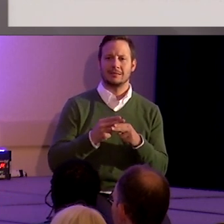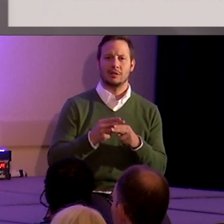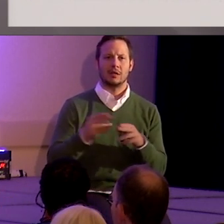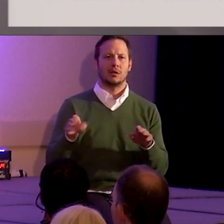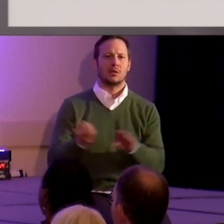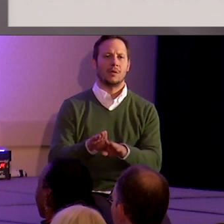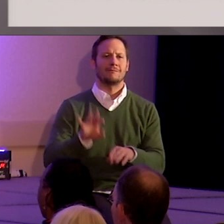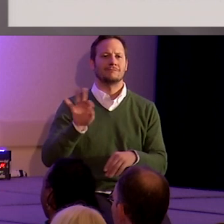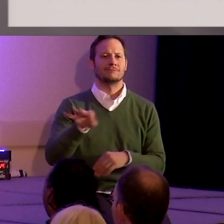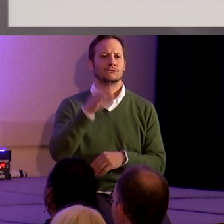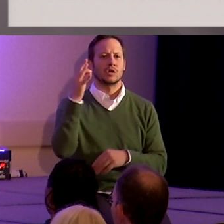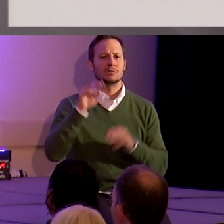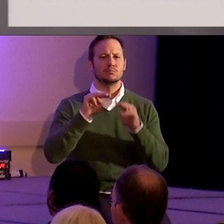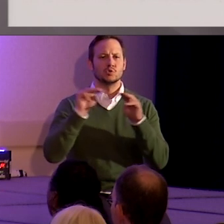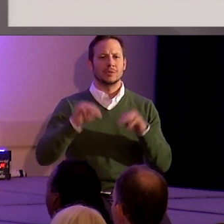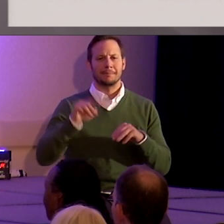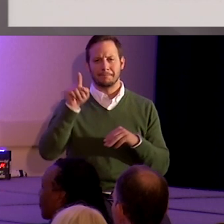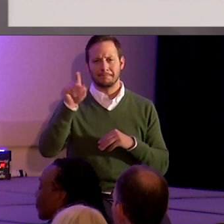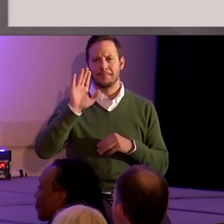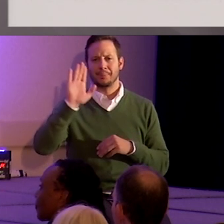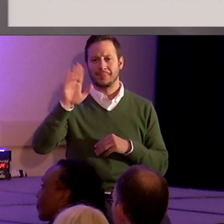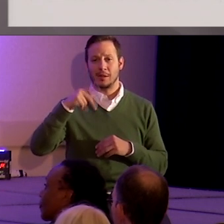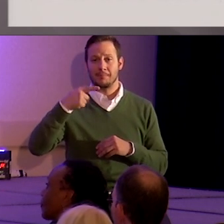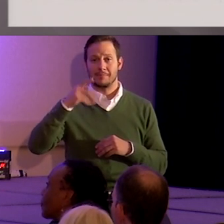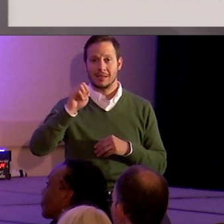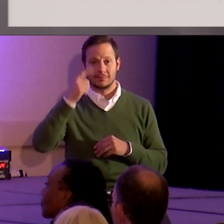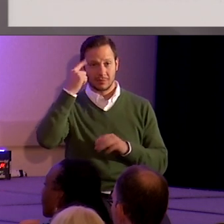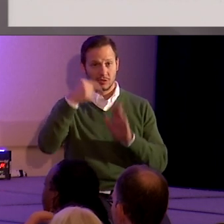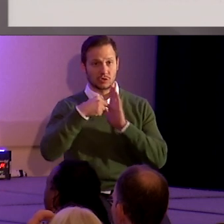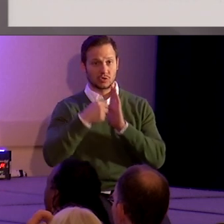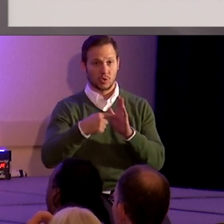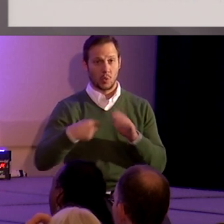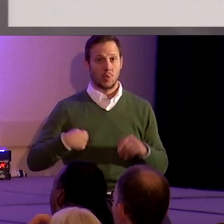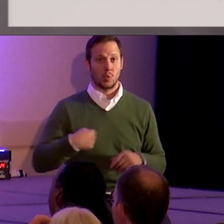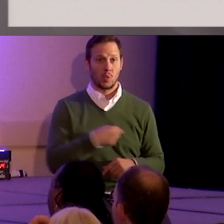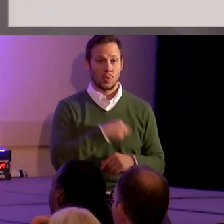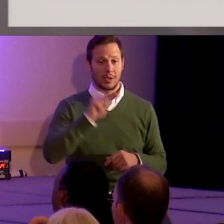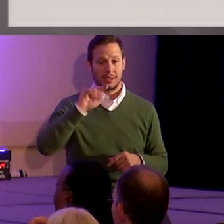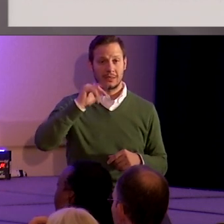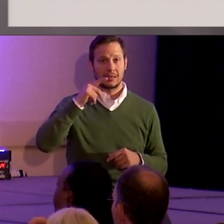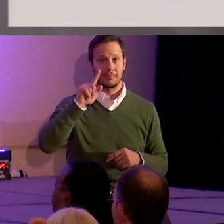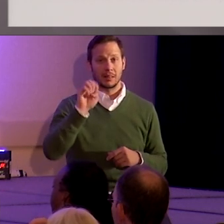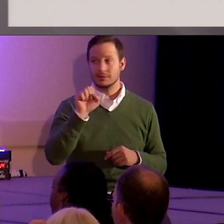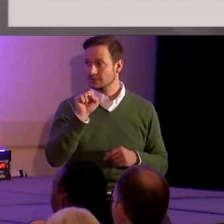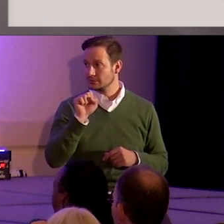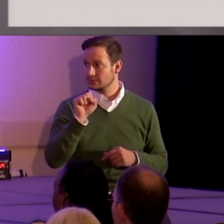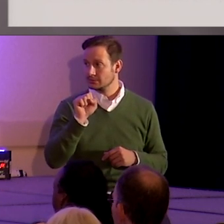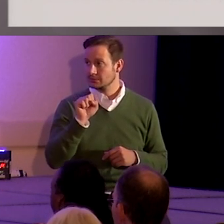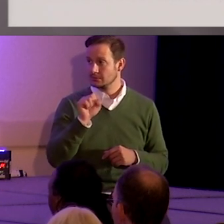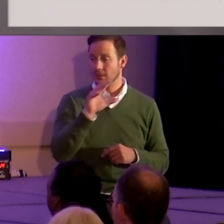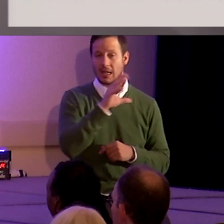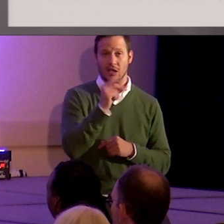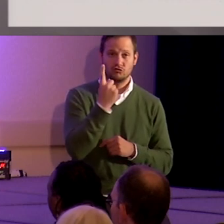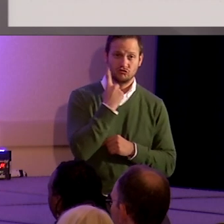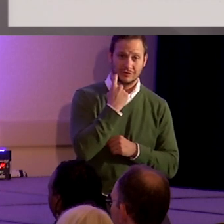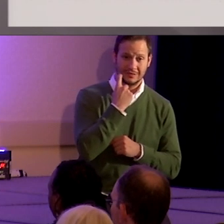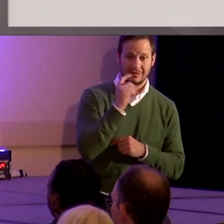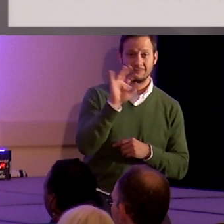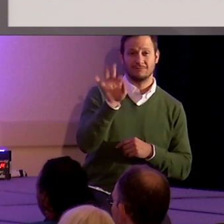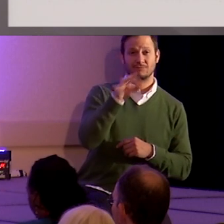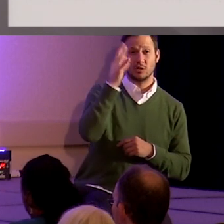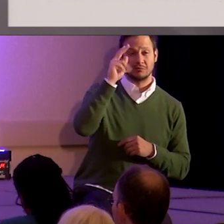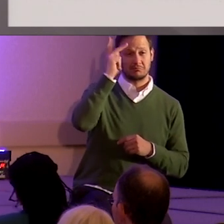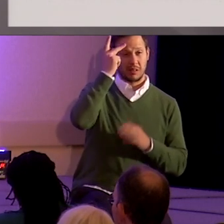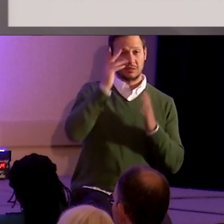French museum's page after it managed to show nipples in one of its paintings. And recently, a French